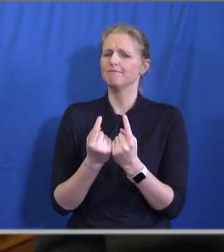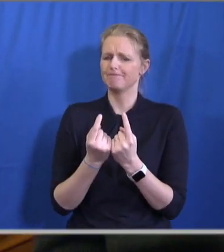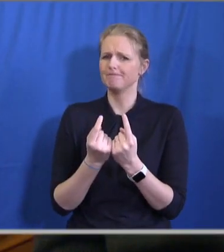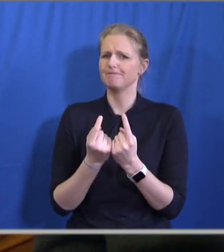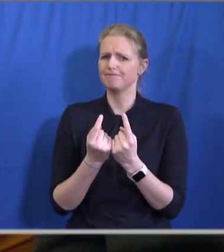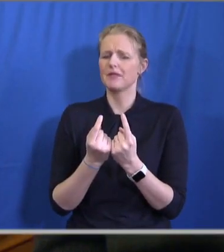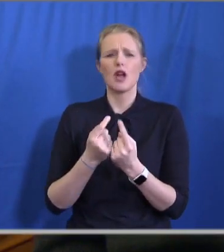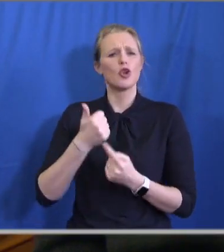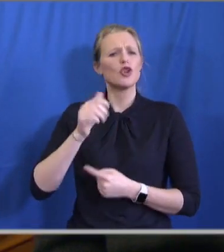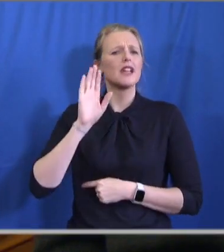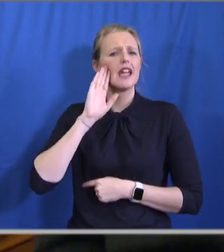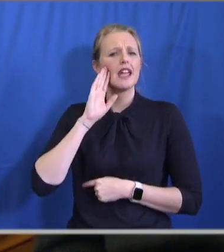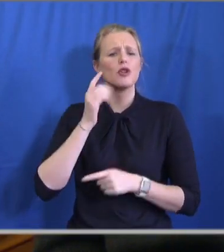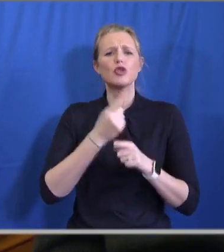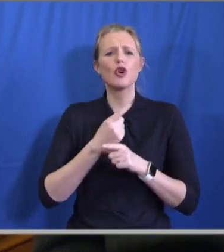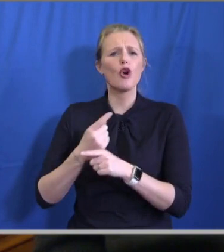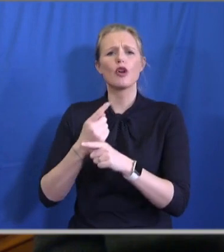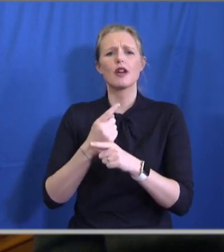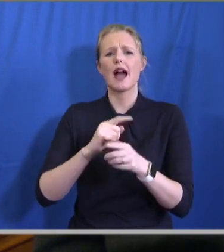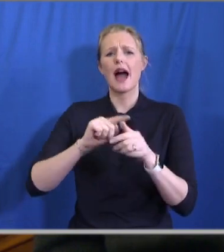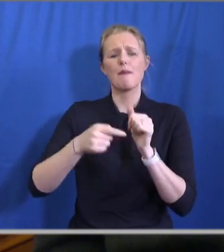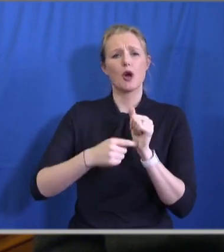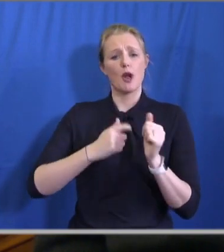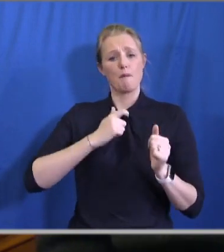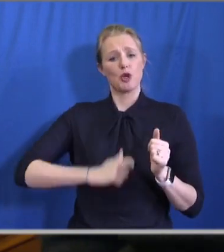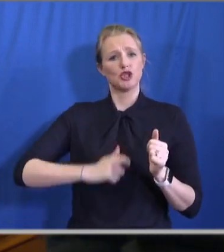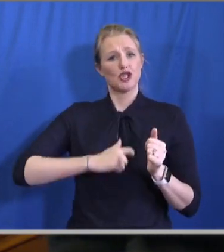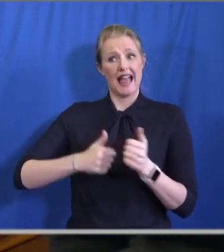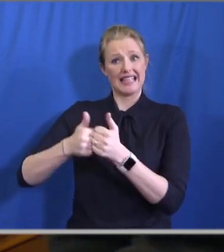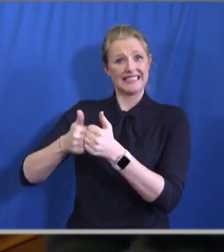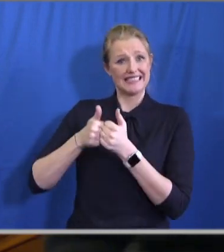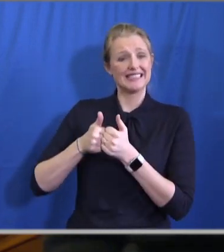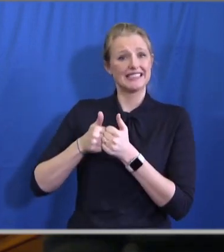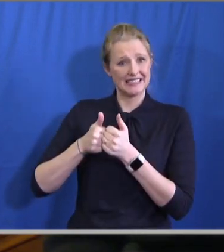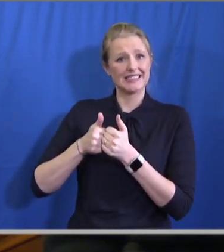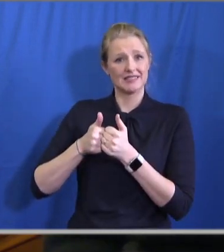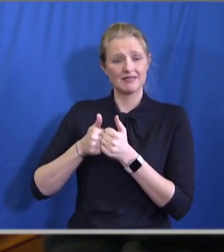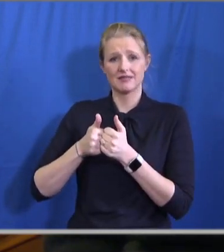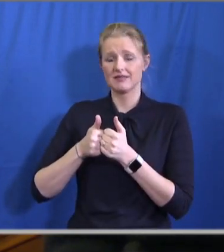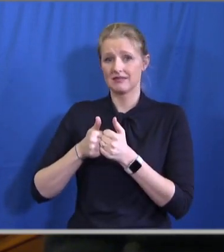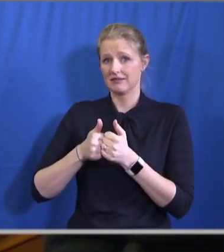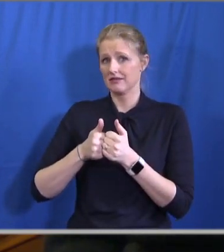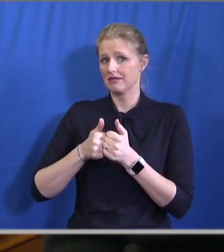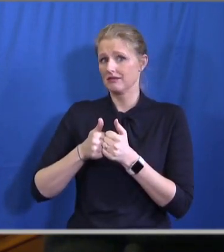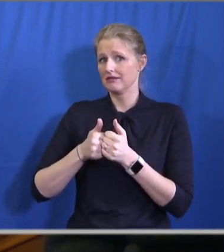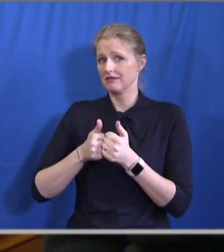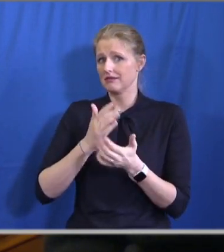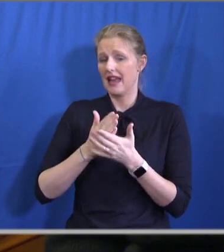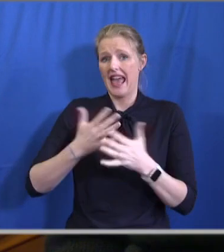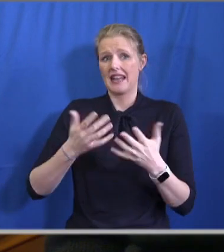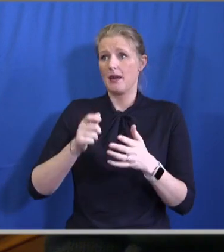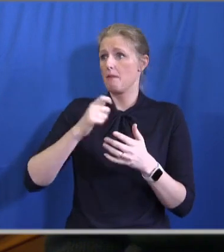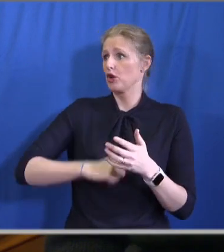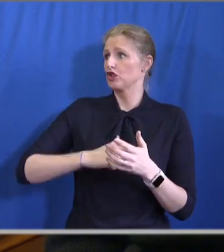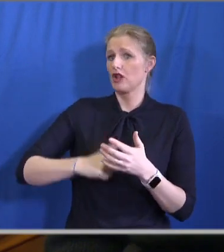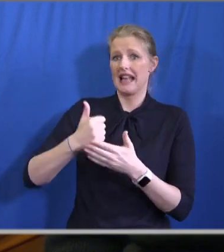to hear you talking about the value of personal assistance, because especially in these times, personal assistance keep